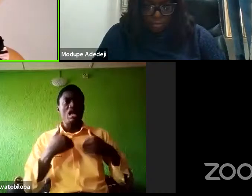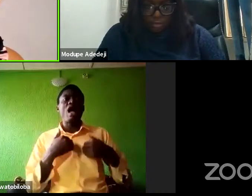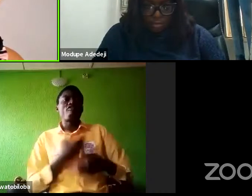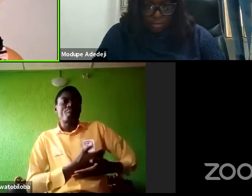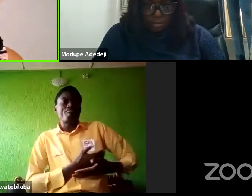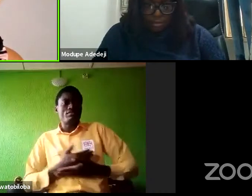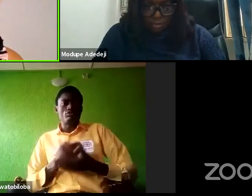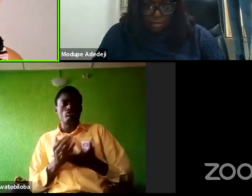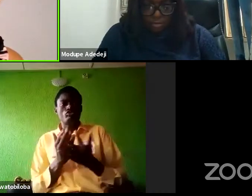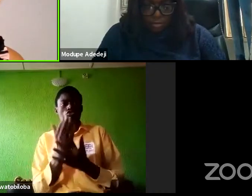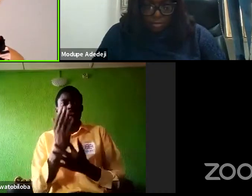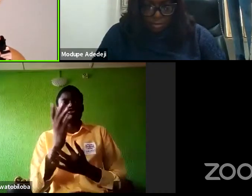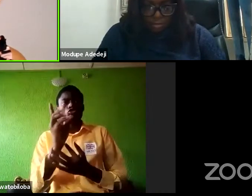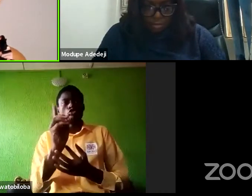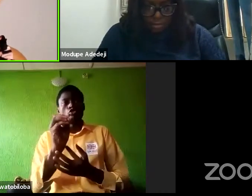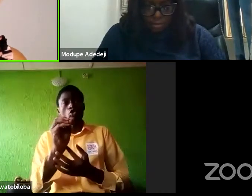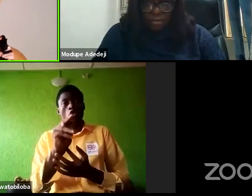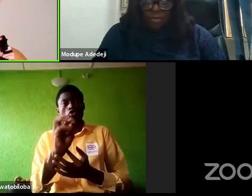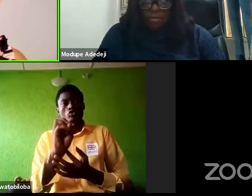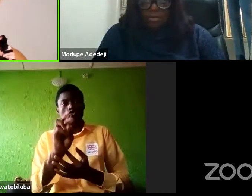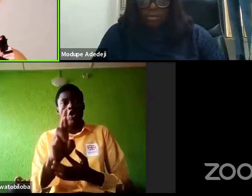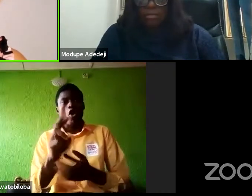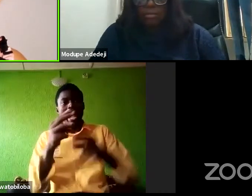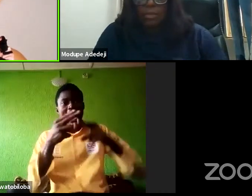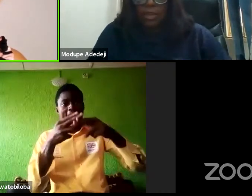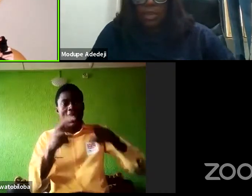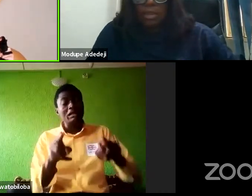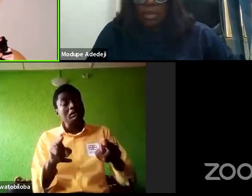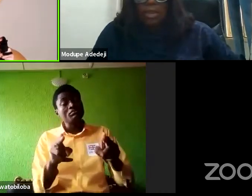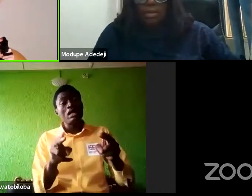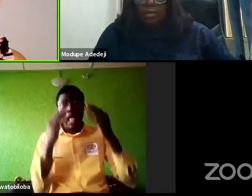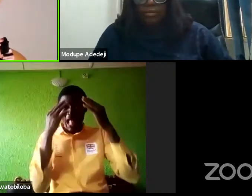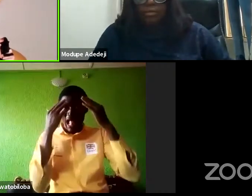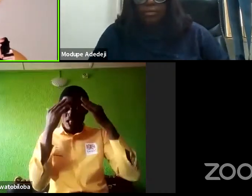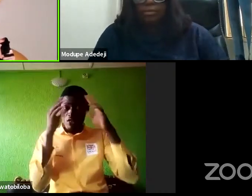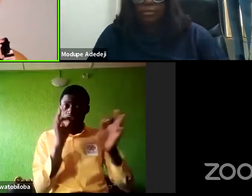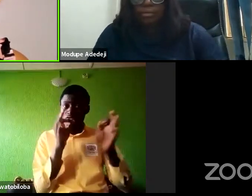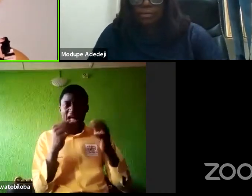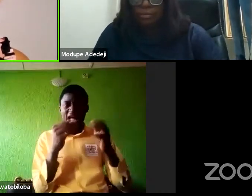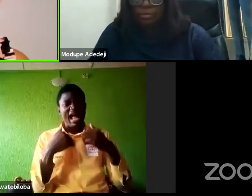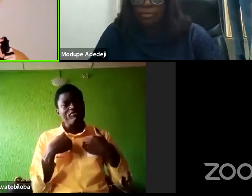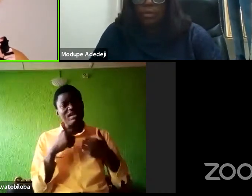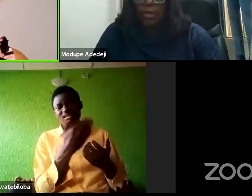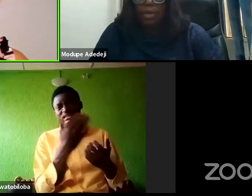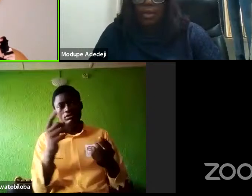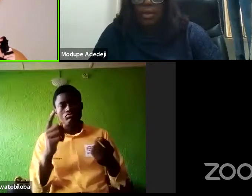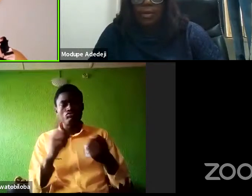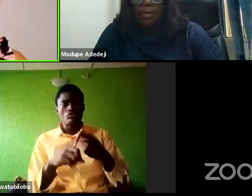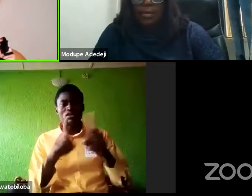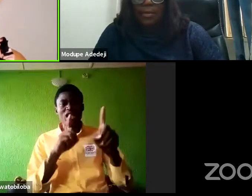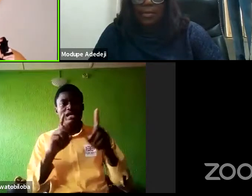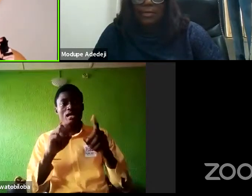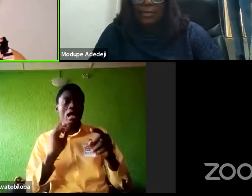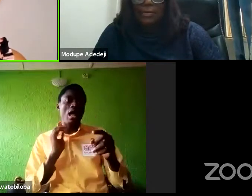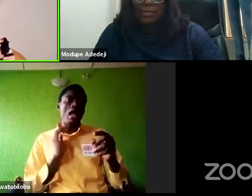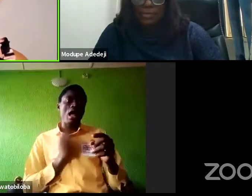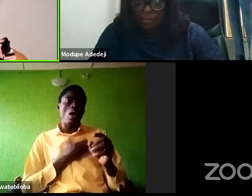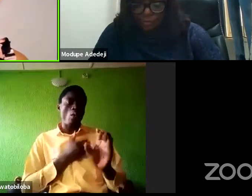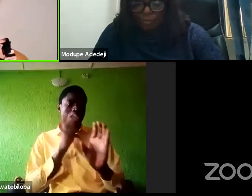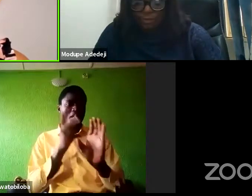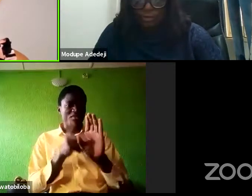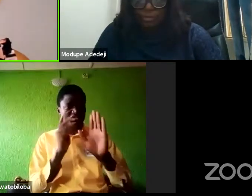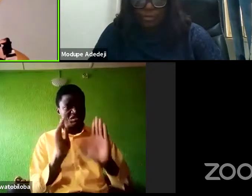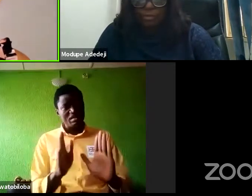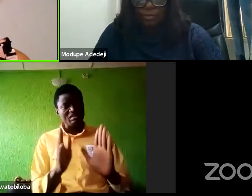Thank you very much, Doctor Adedeji. I don't know if you want to tell the audience anything, your partner was with the audience. We've had